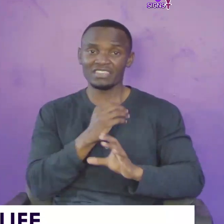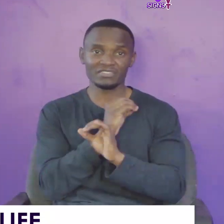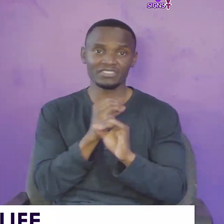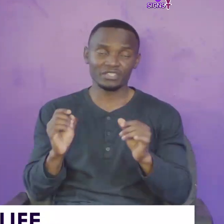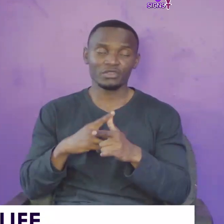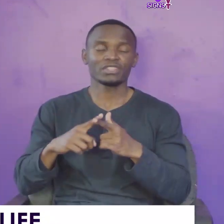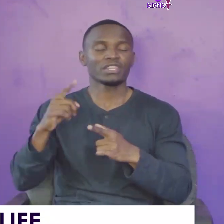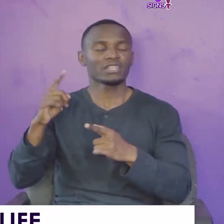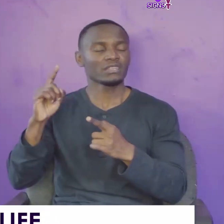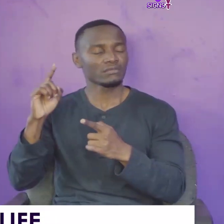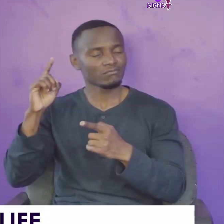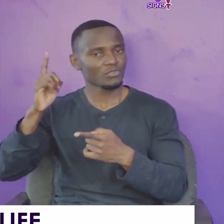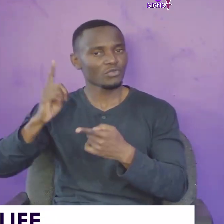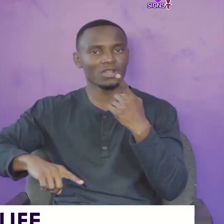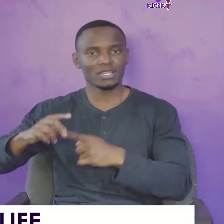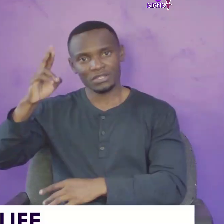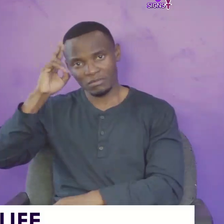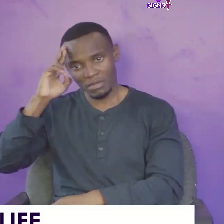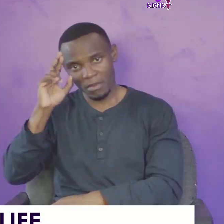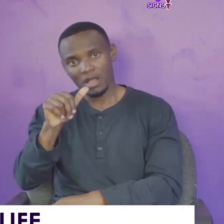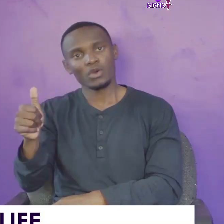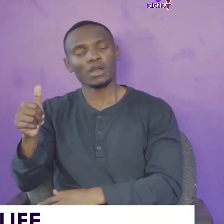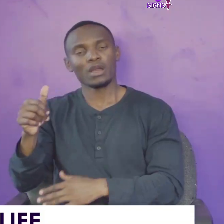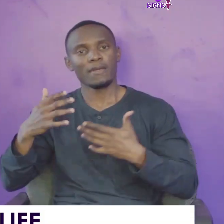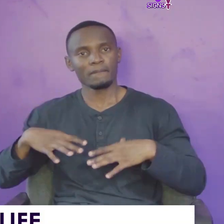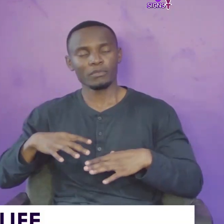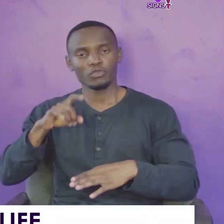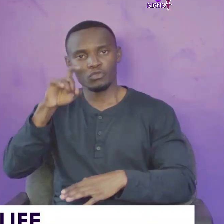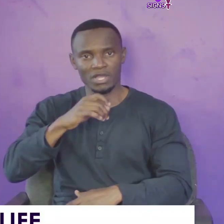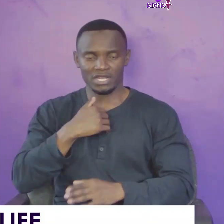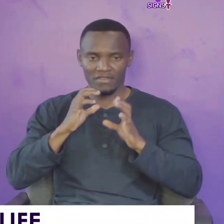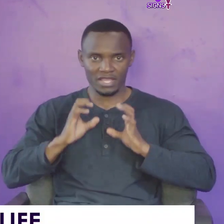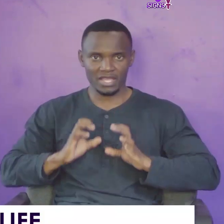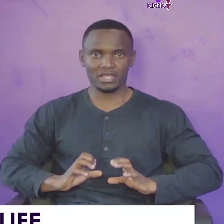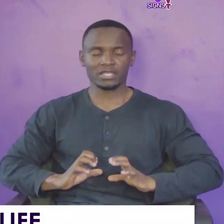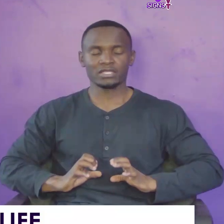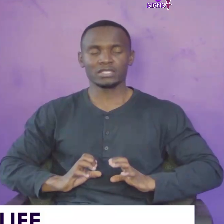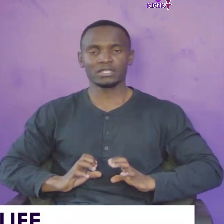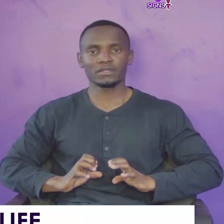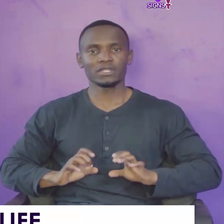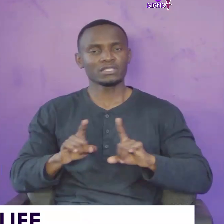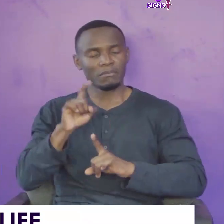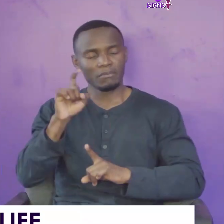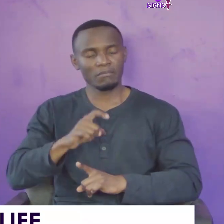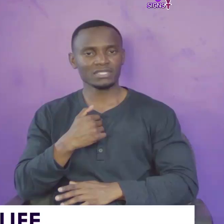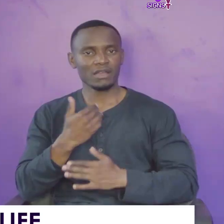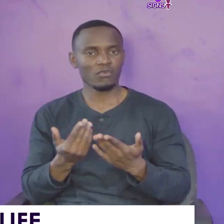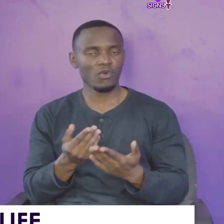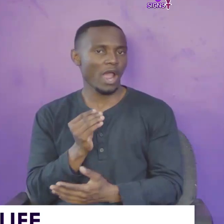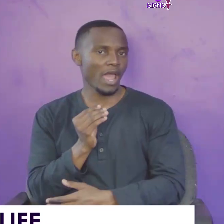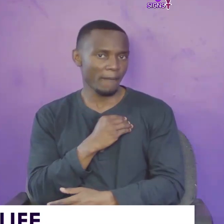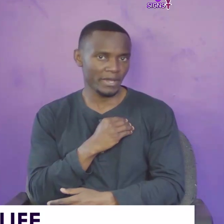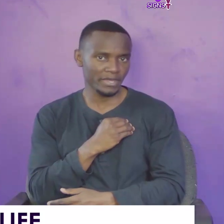going through some disadvantage in the society. You have to be ethical. You have to have empathy, to think about them